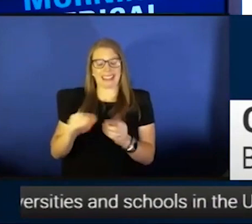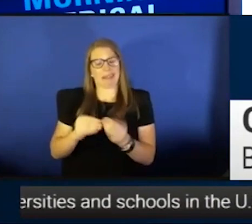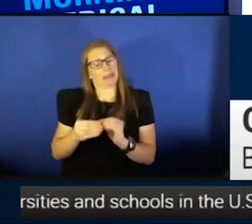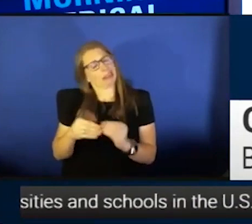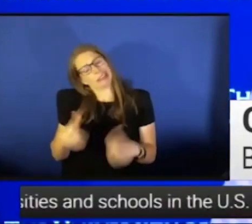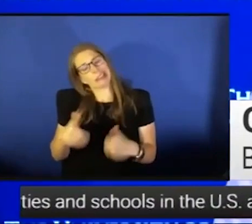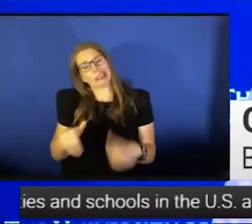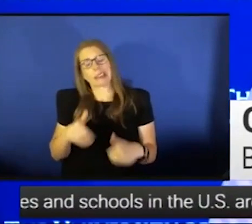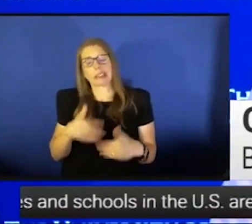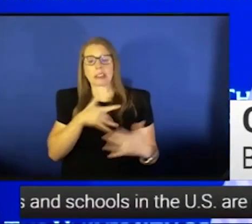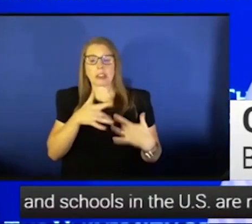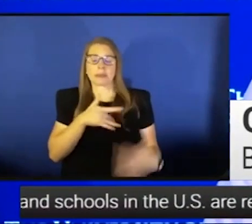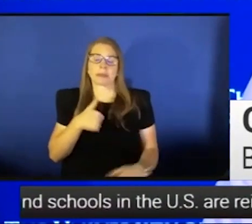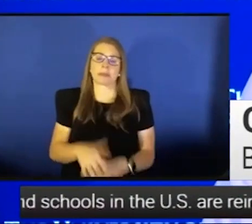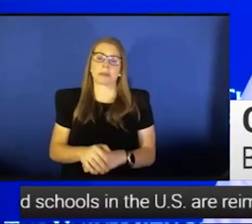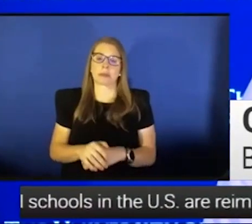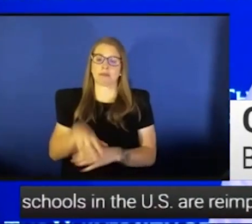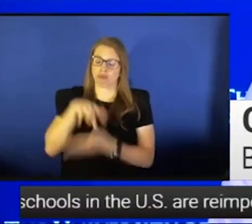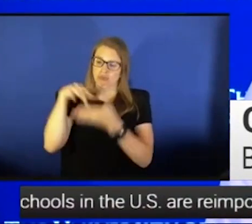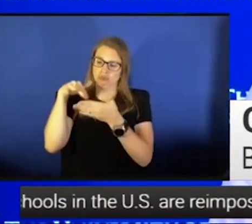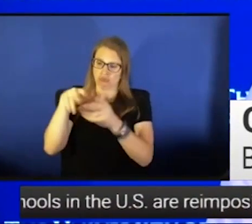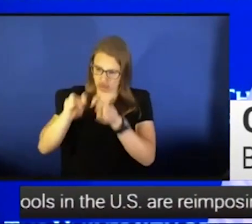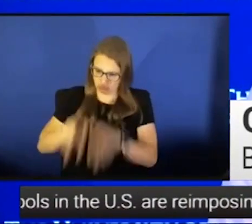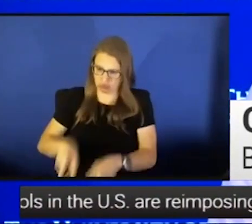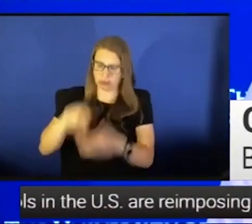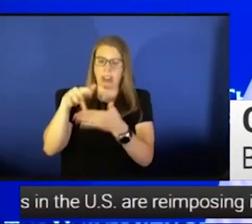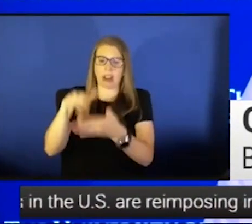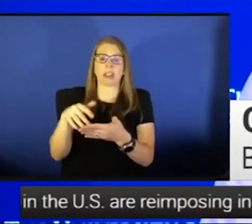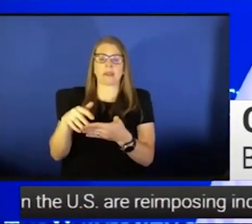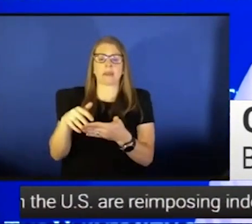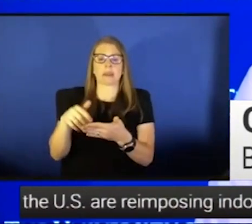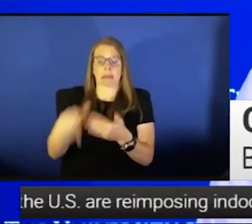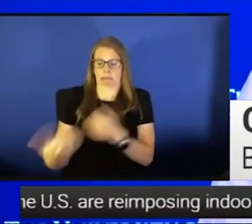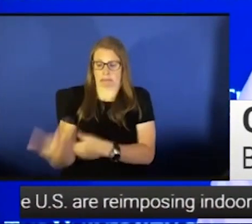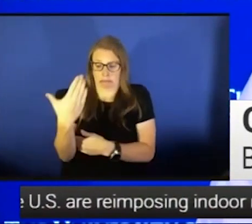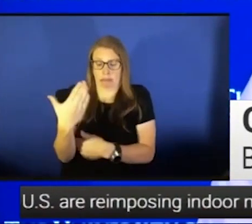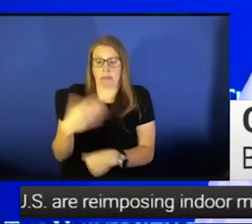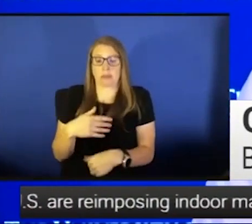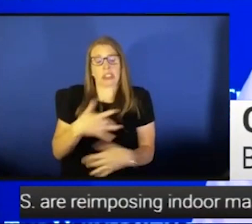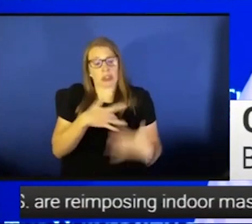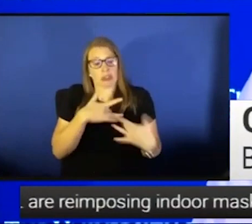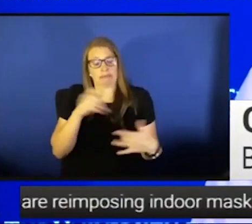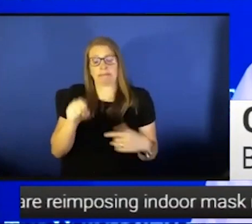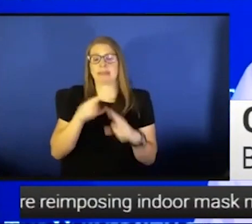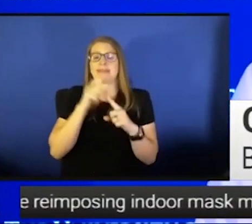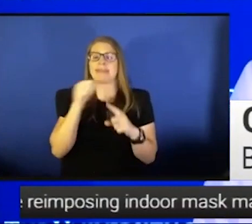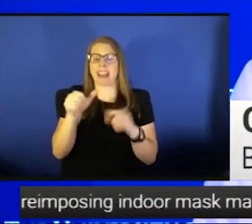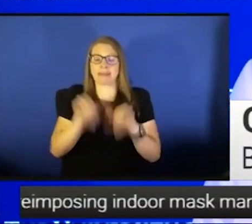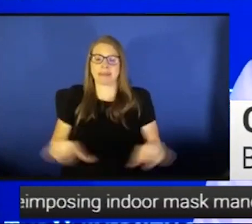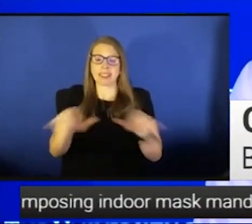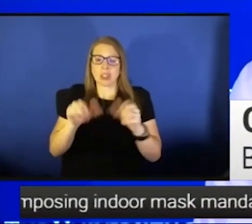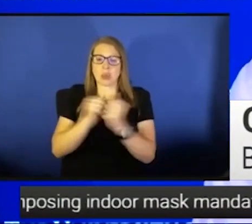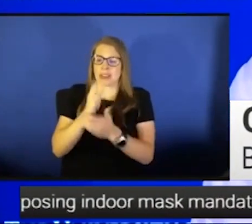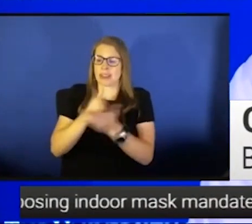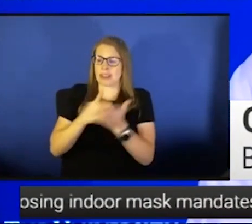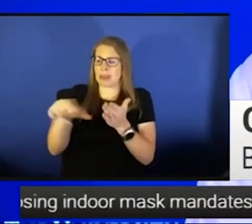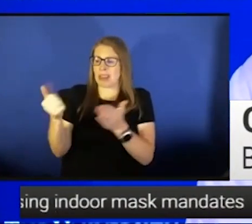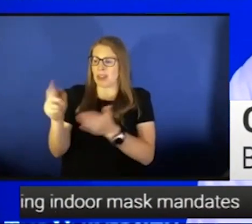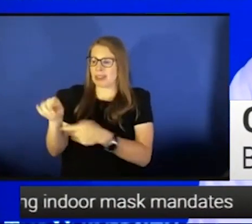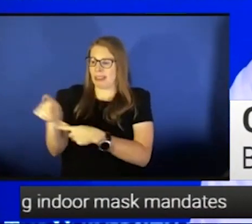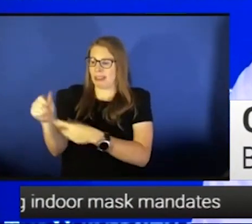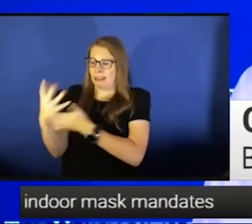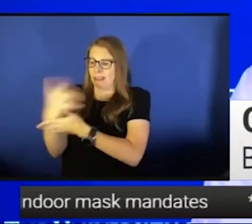through that study earlier today because it was concerning. It isn't necessarily consistent with some of the other data.